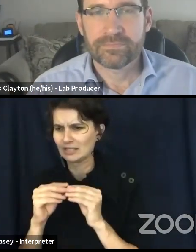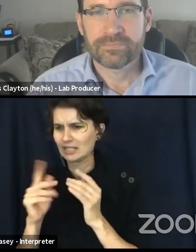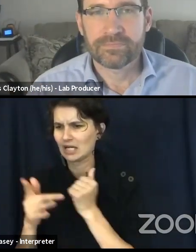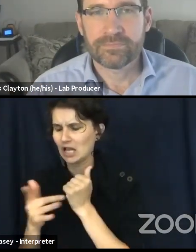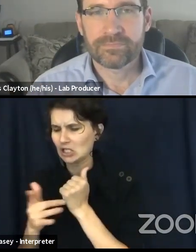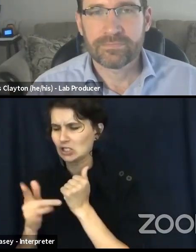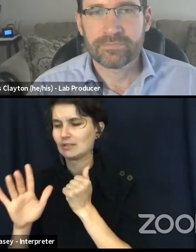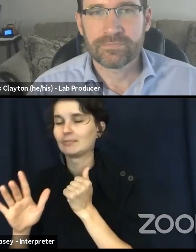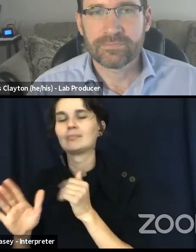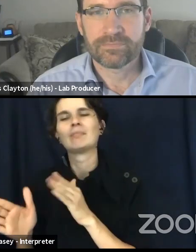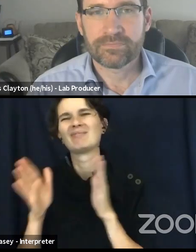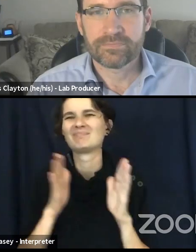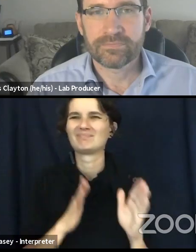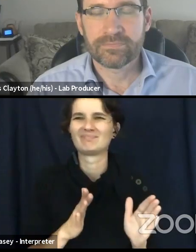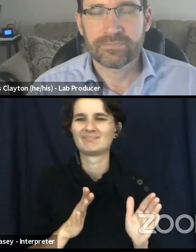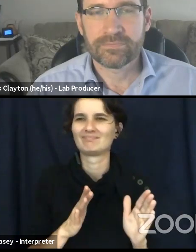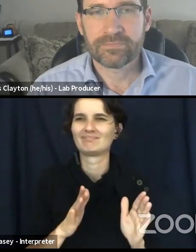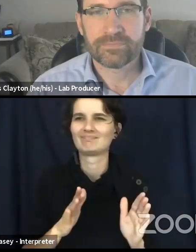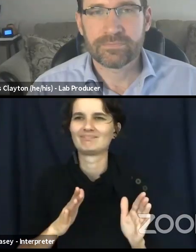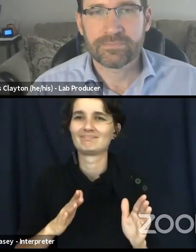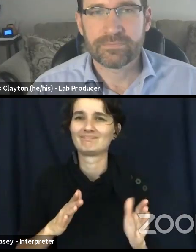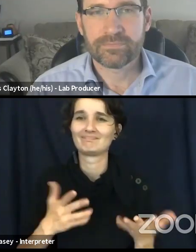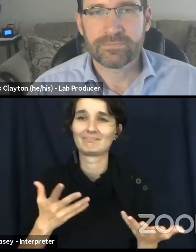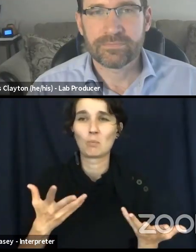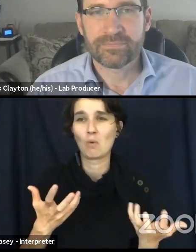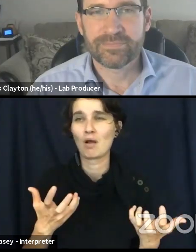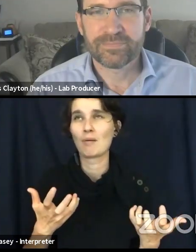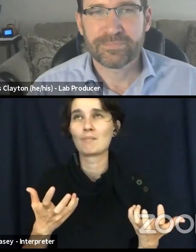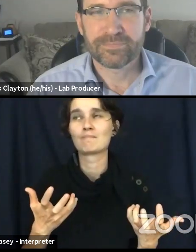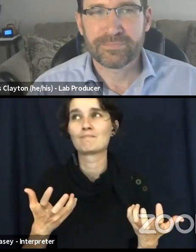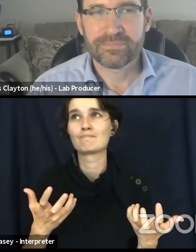but to say, look,